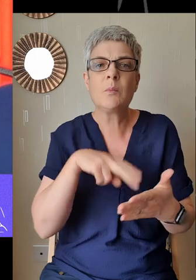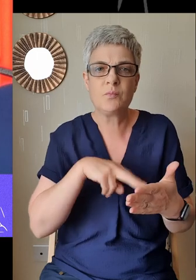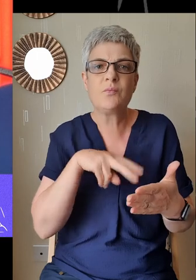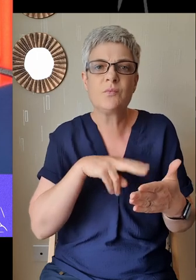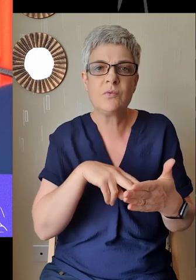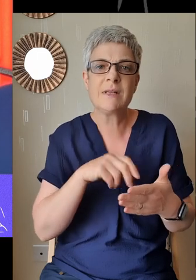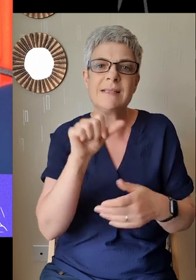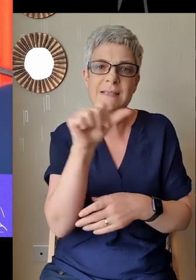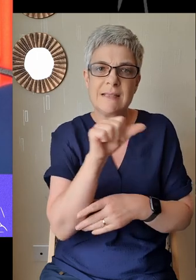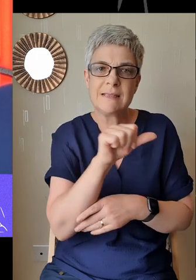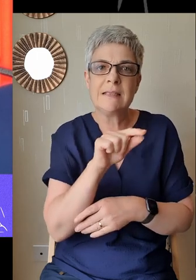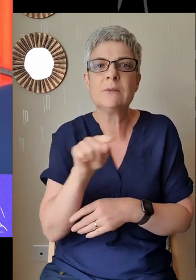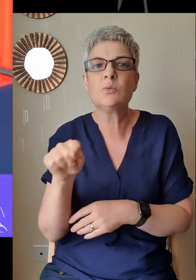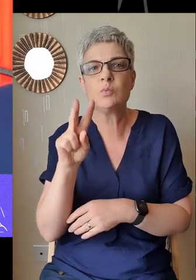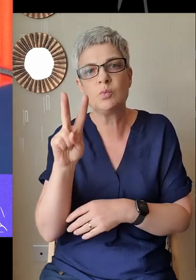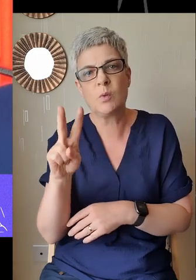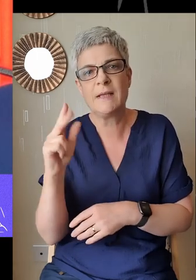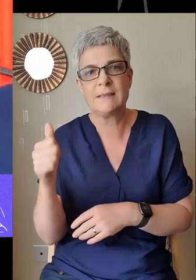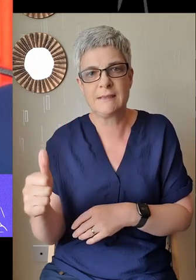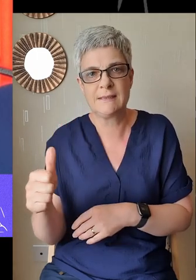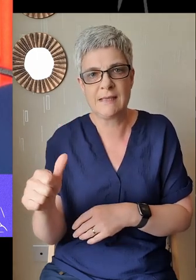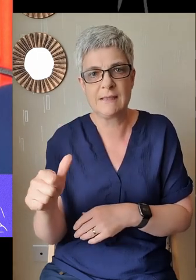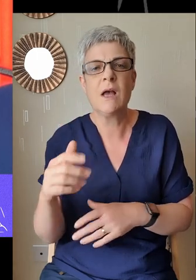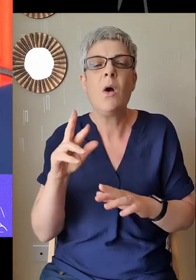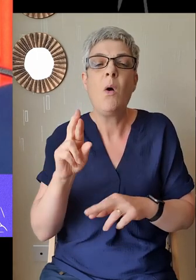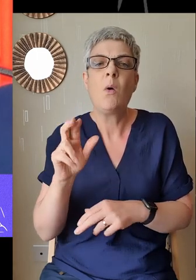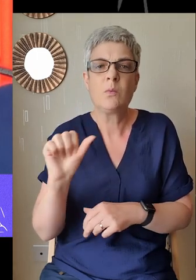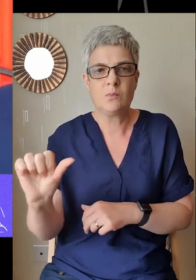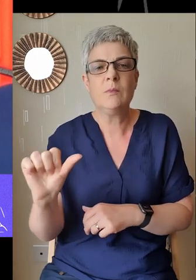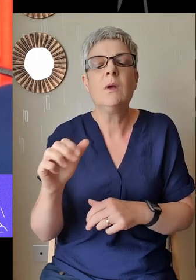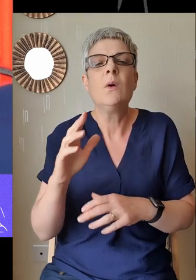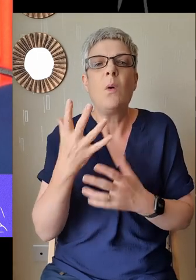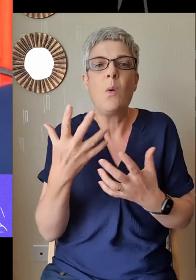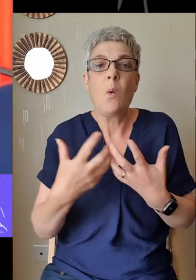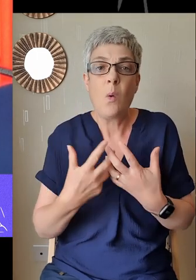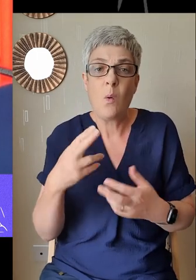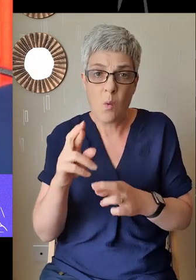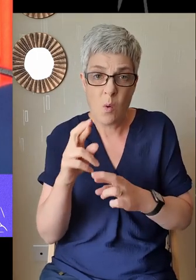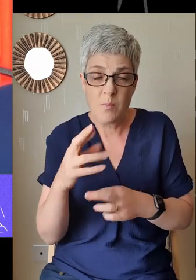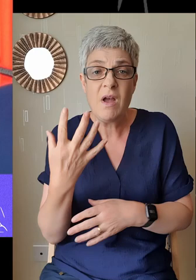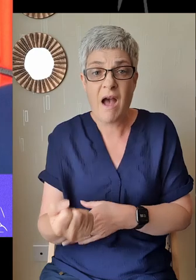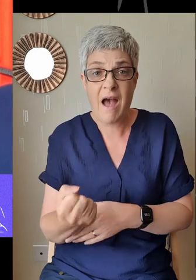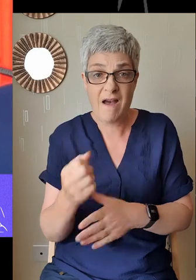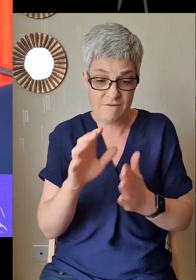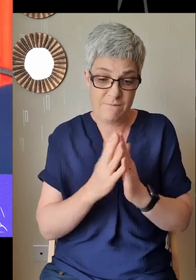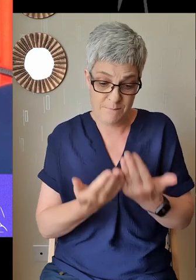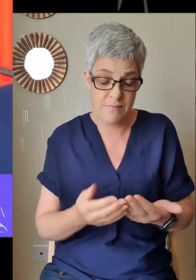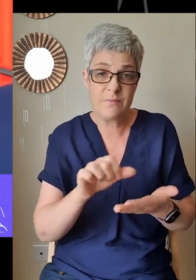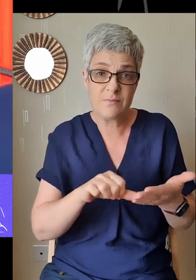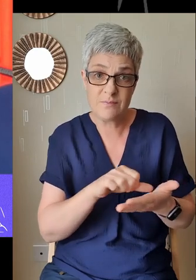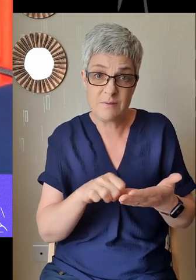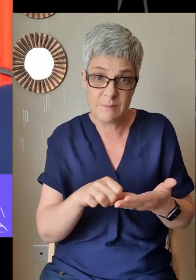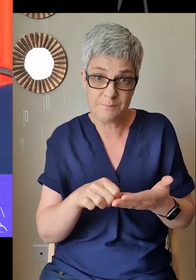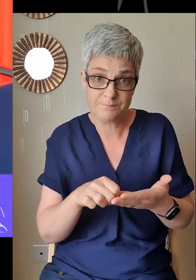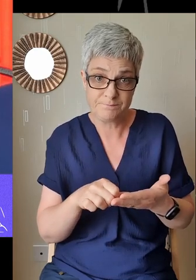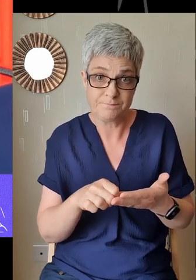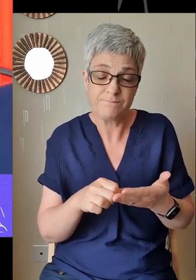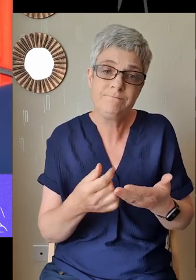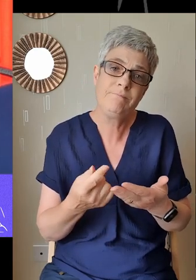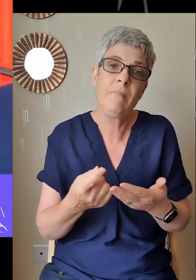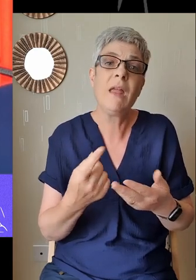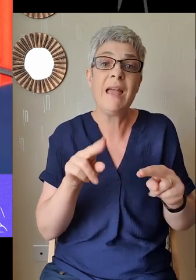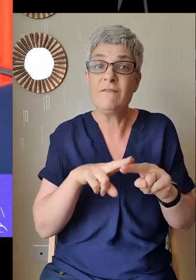to 26. Hope you've got a scripture with you that you can follow our reading. If not, you could always press the pause button, go get